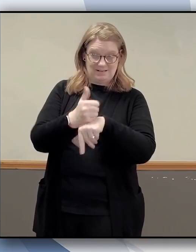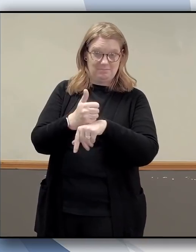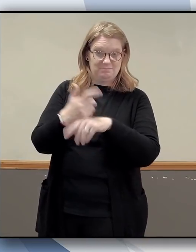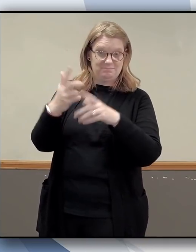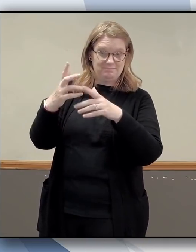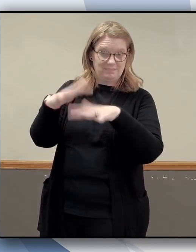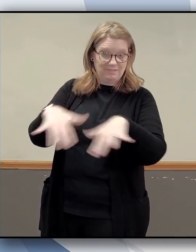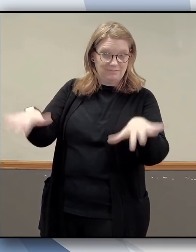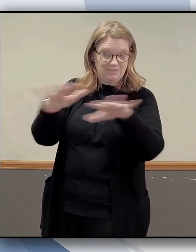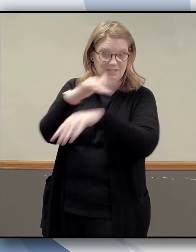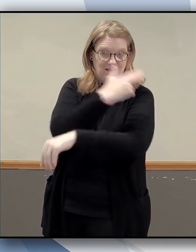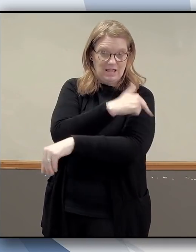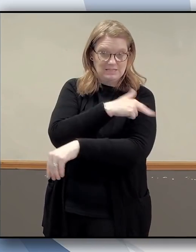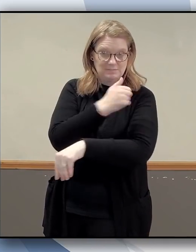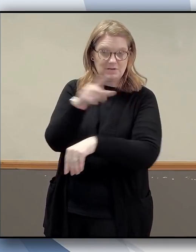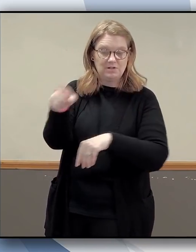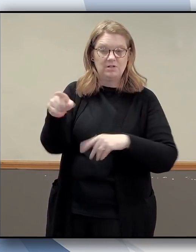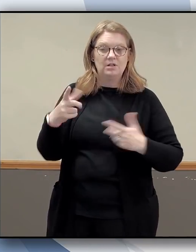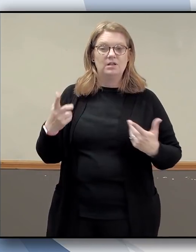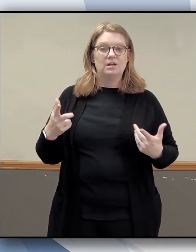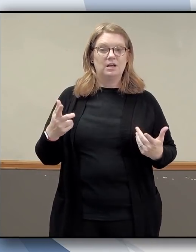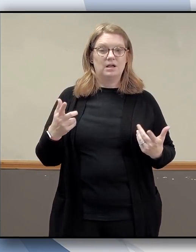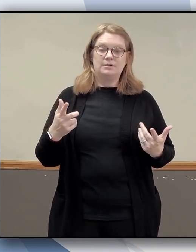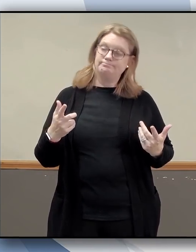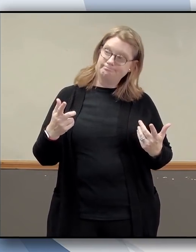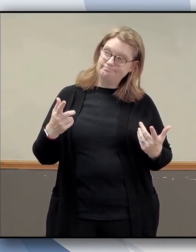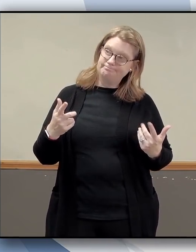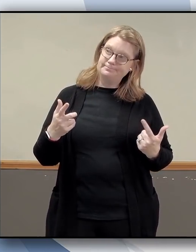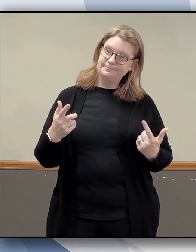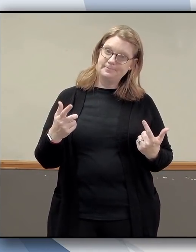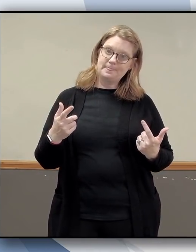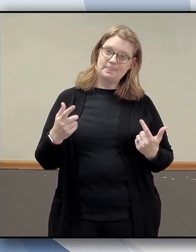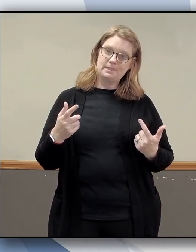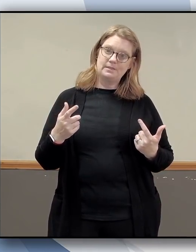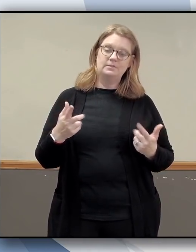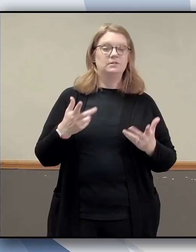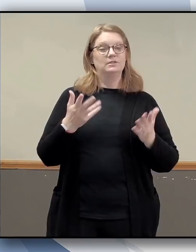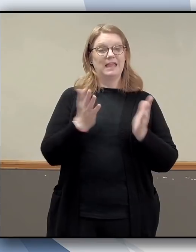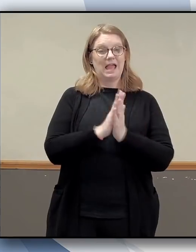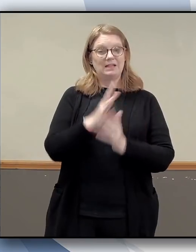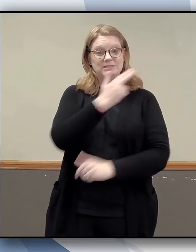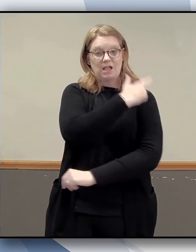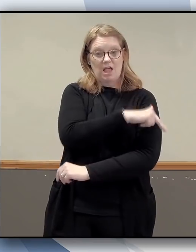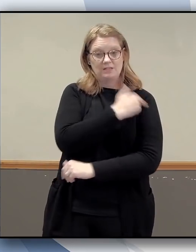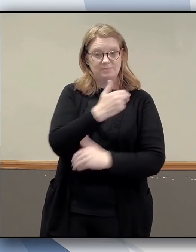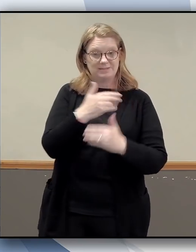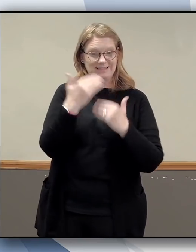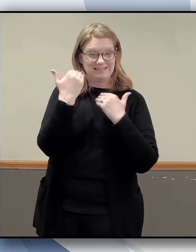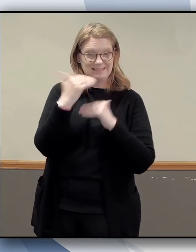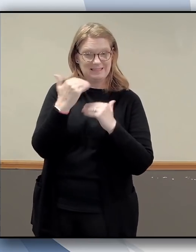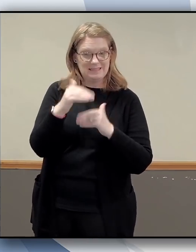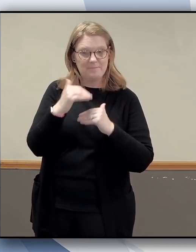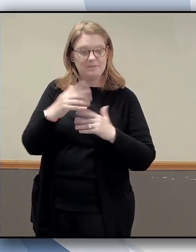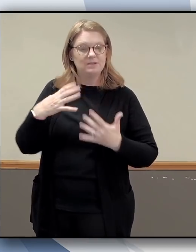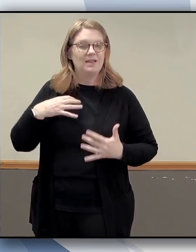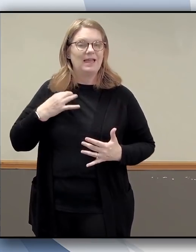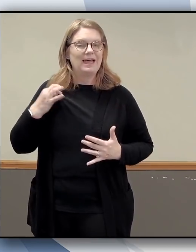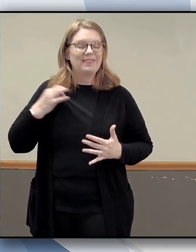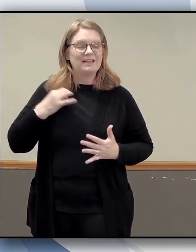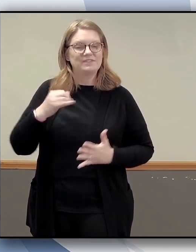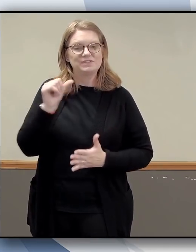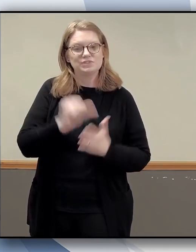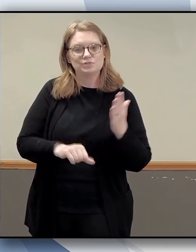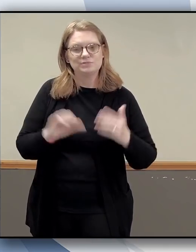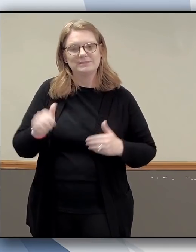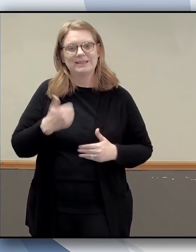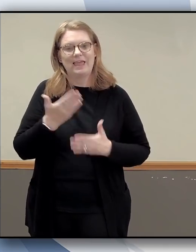done, which we didn't do last spring, which is ask hospitals to limit, elective surgeries and other things to